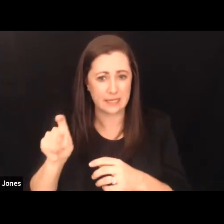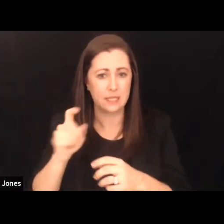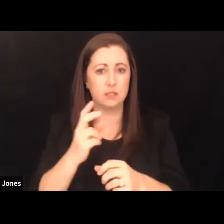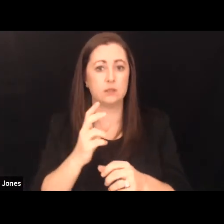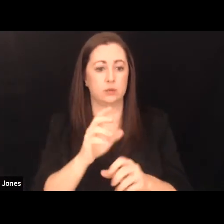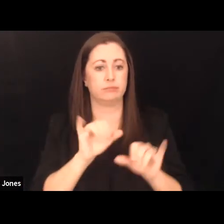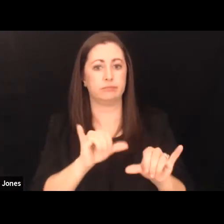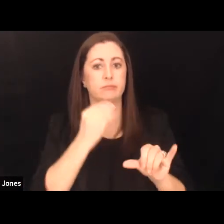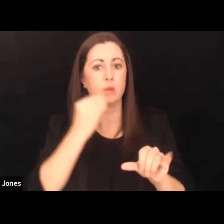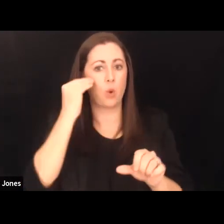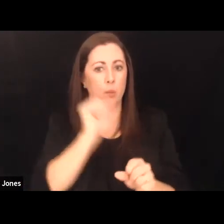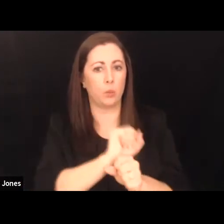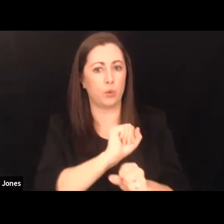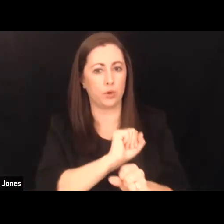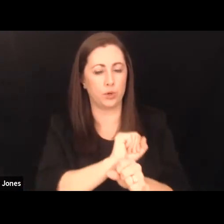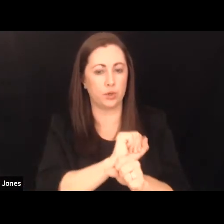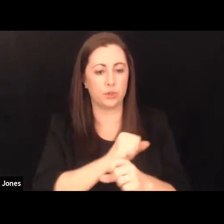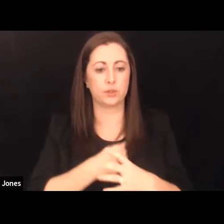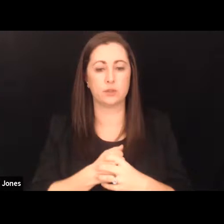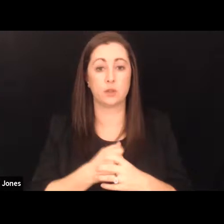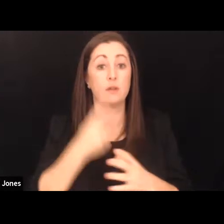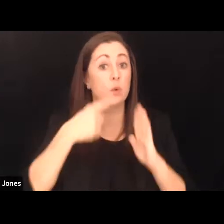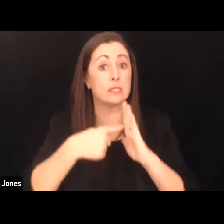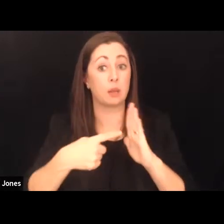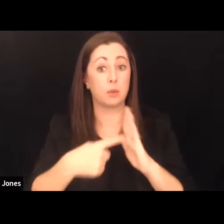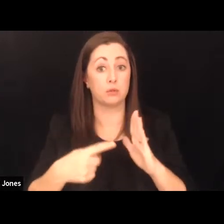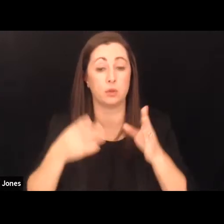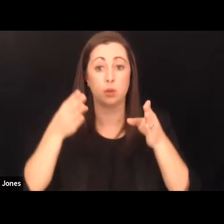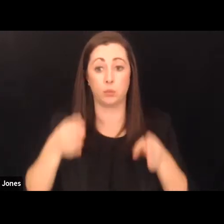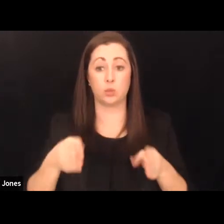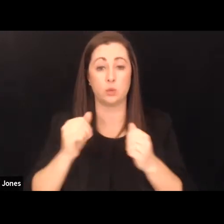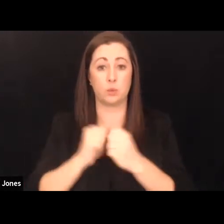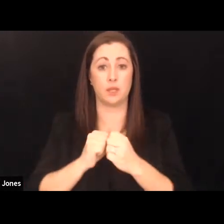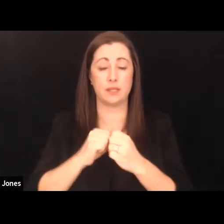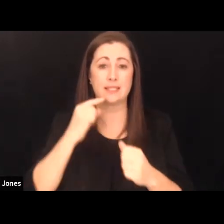at home, for example, a person with severe cerebral palsy